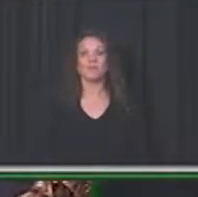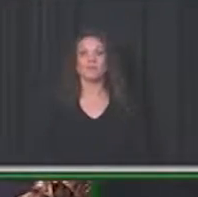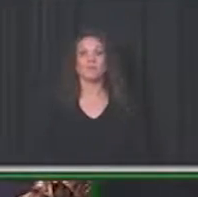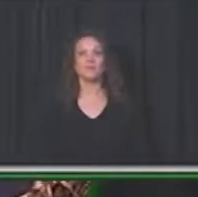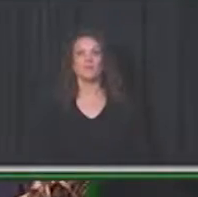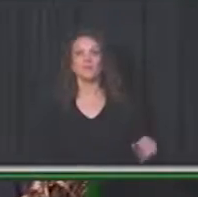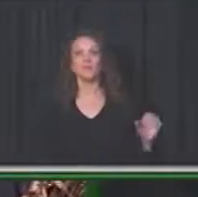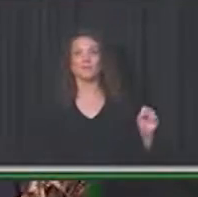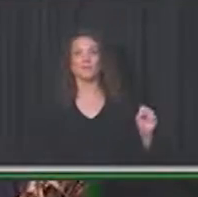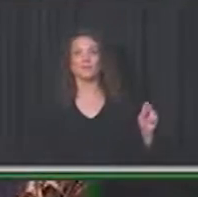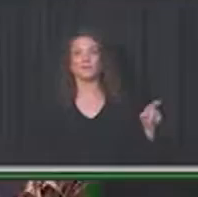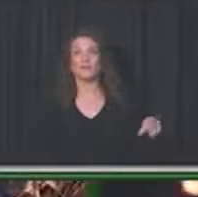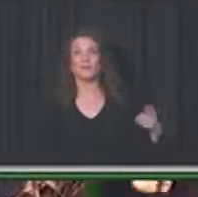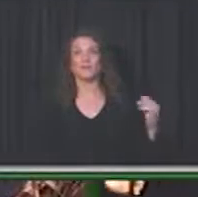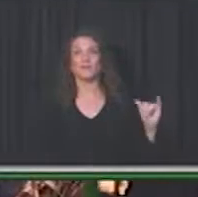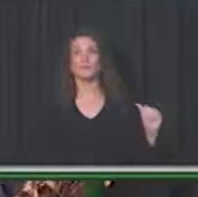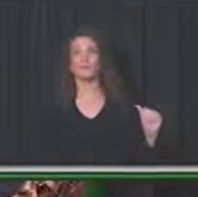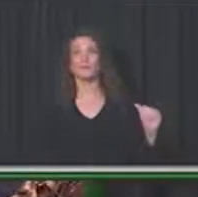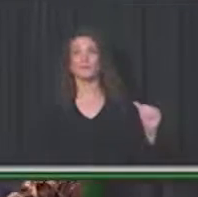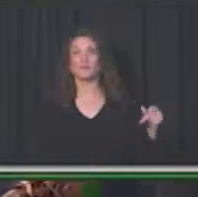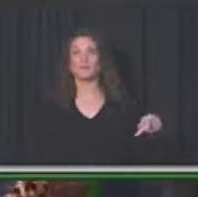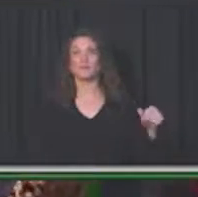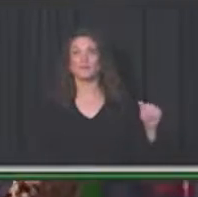Sophia Palma.